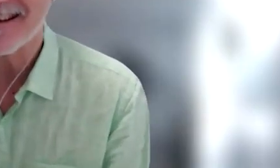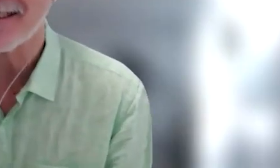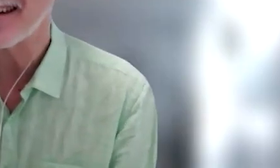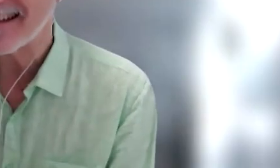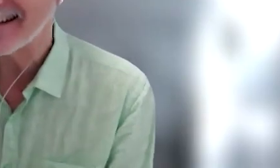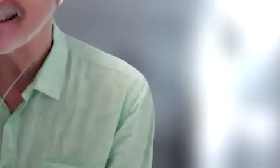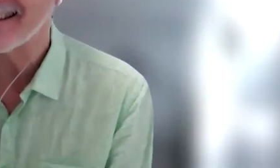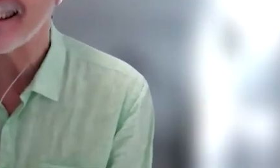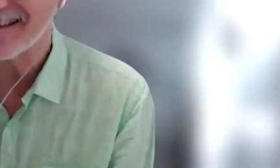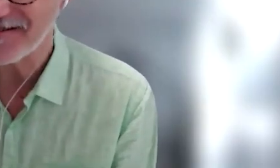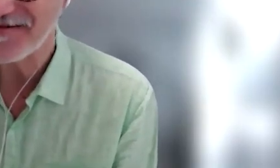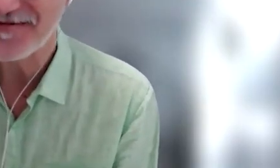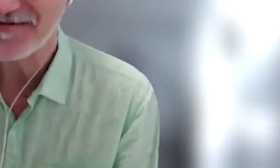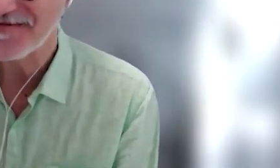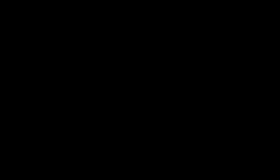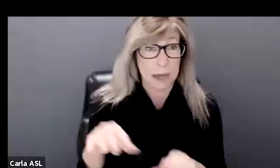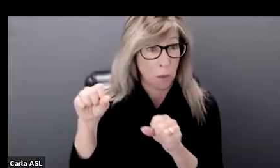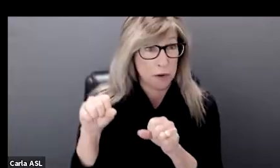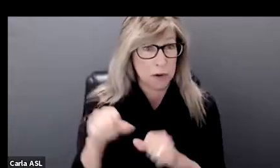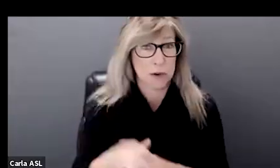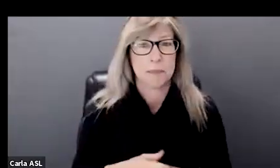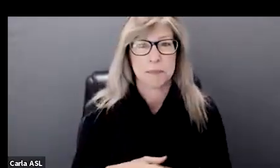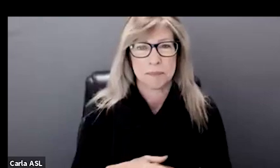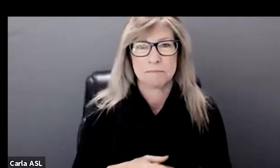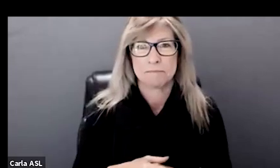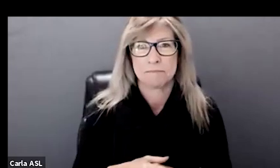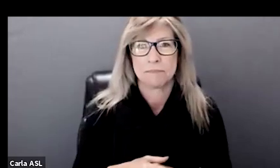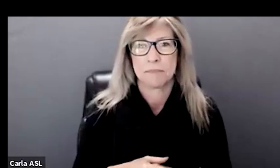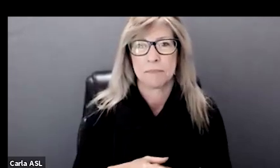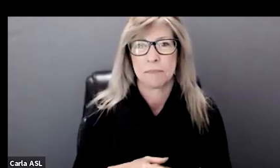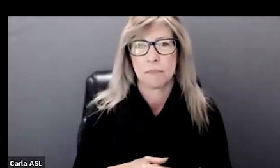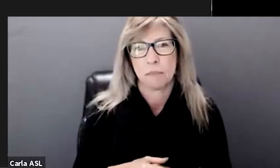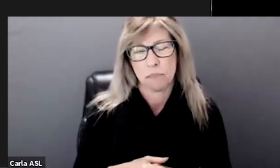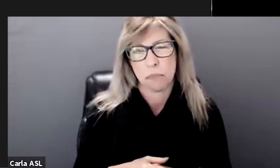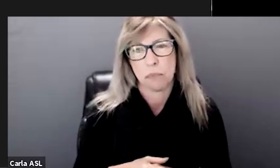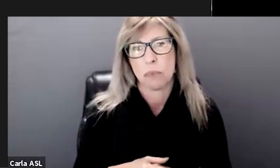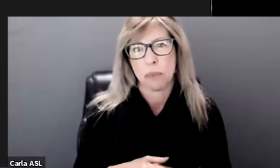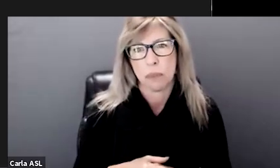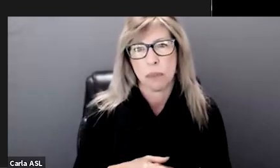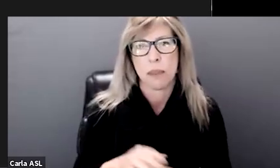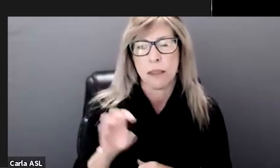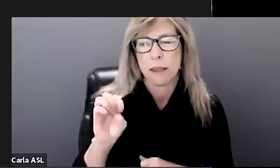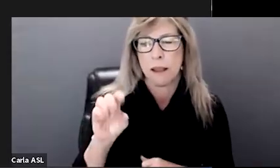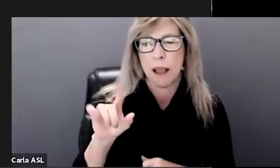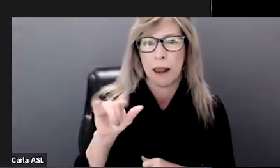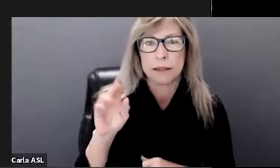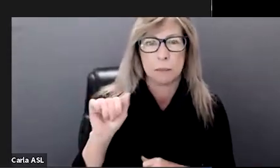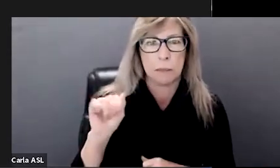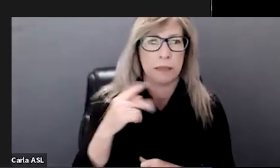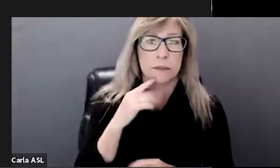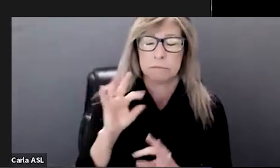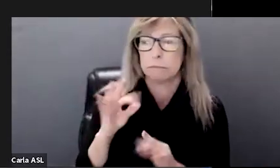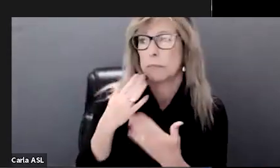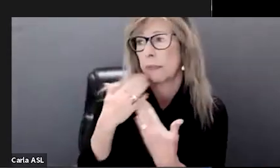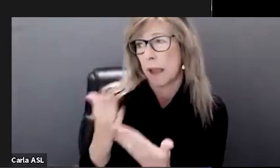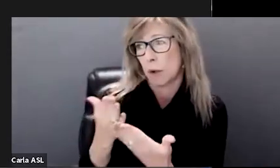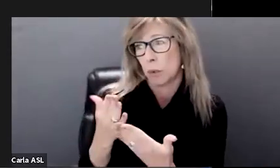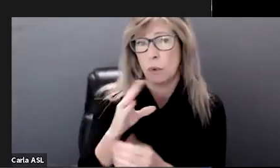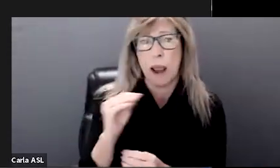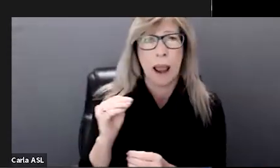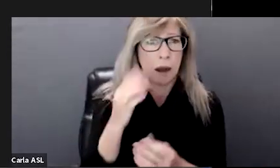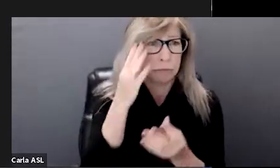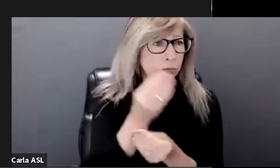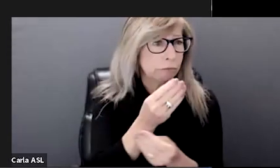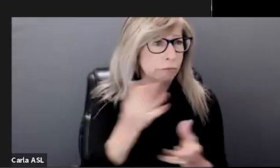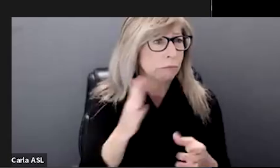panelists to take it away. Thank you. Thank you so much, Emil, and to the entire Disability and Work Conference team for the